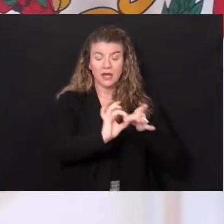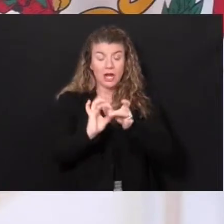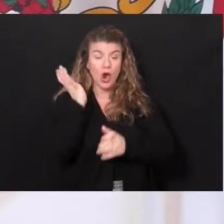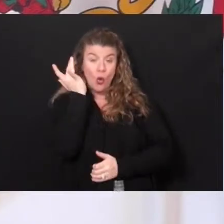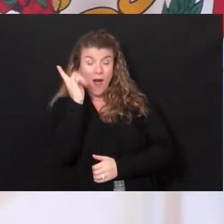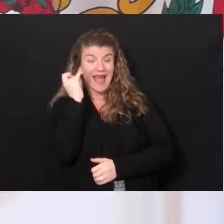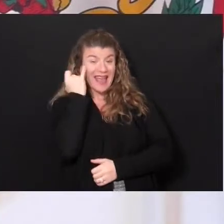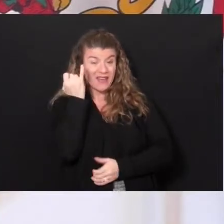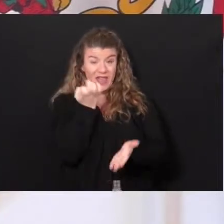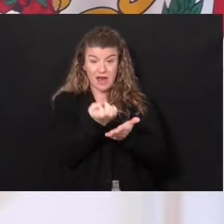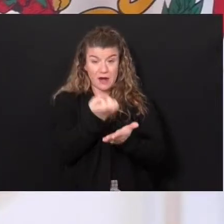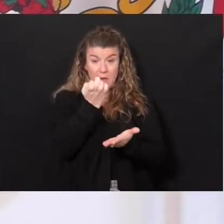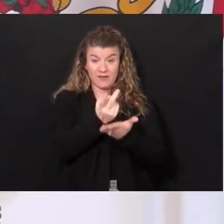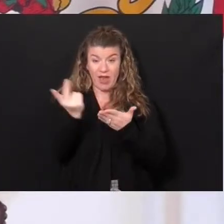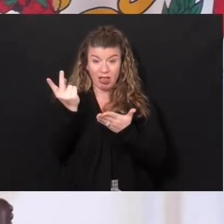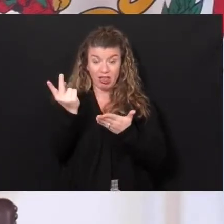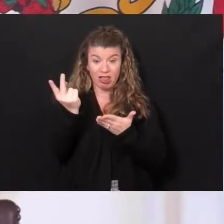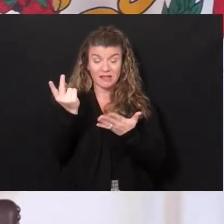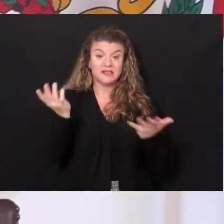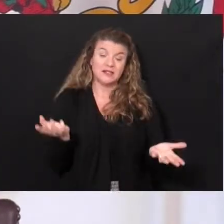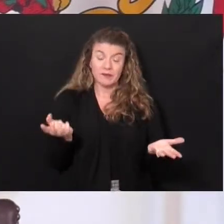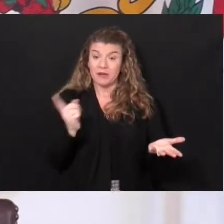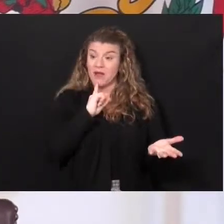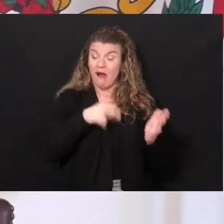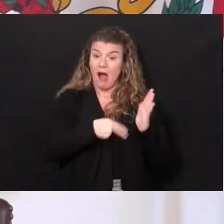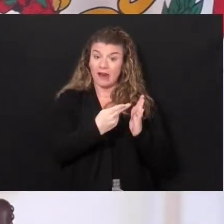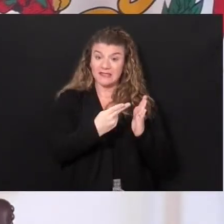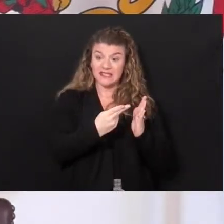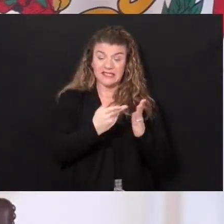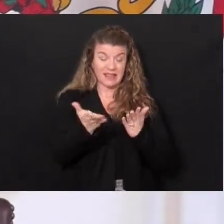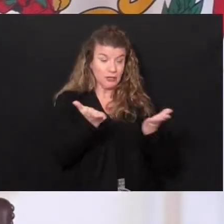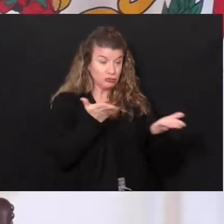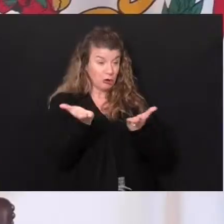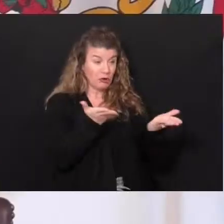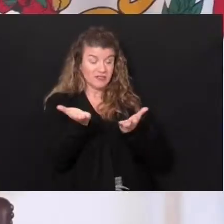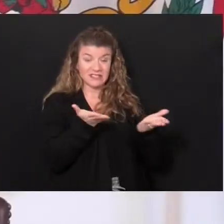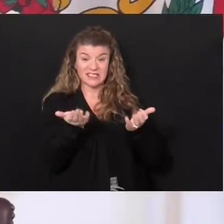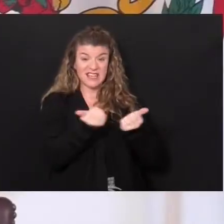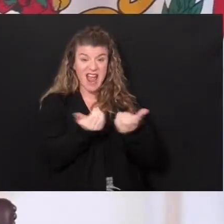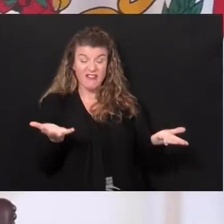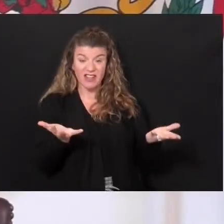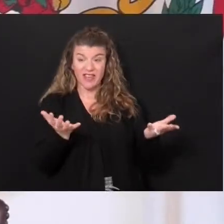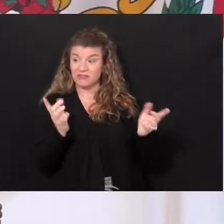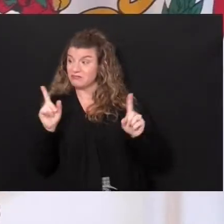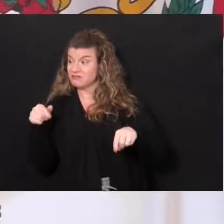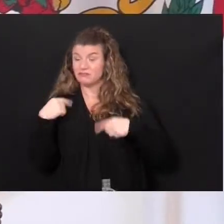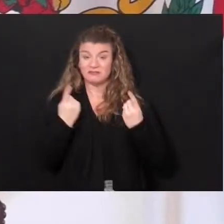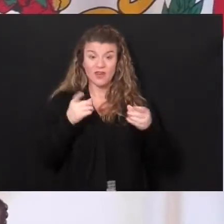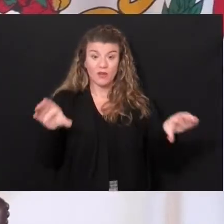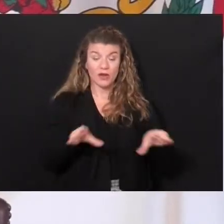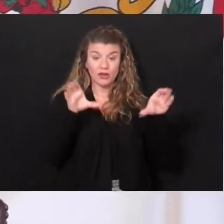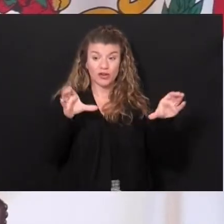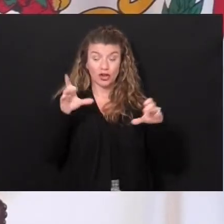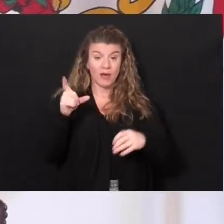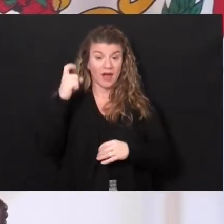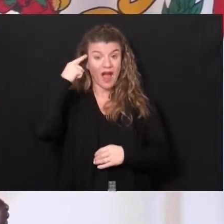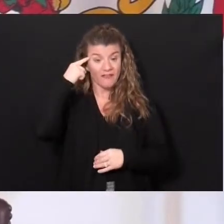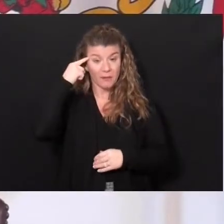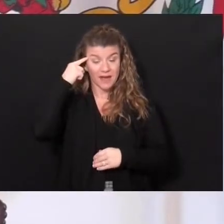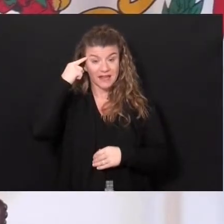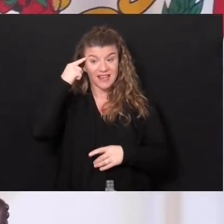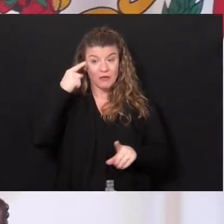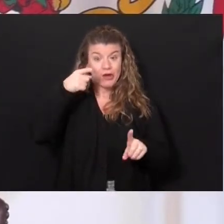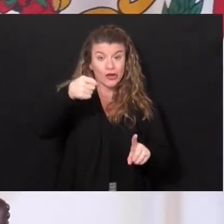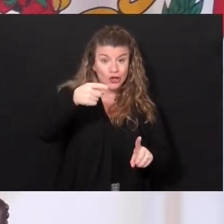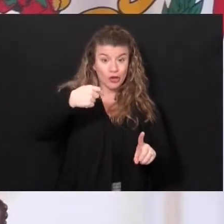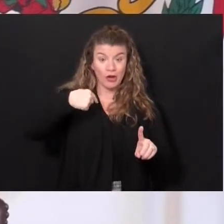the economics fail, for all practical purposes, the services and everything that we do in government for you and everything we're